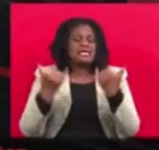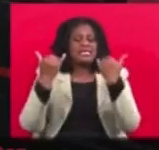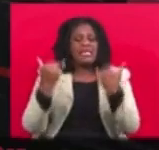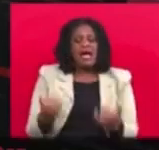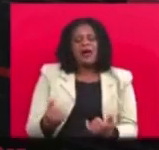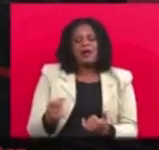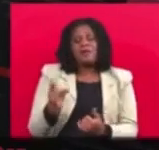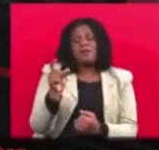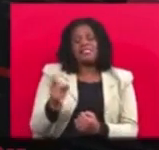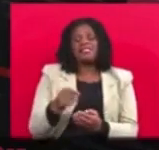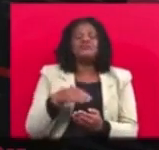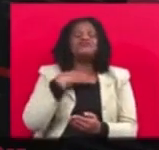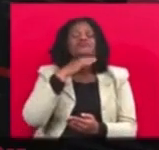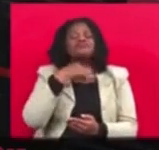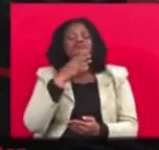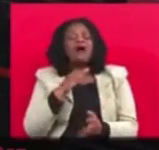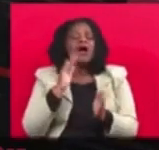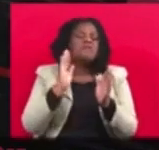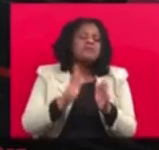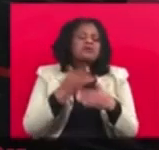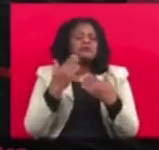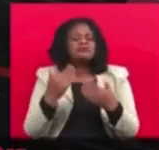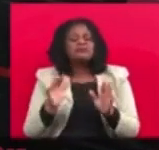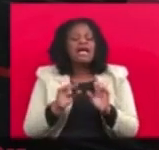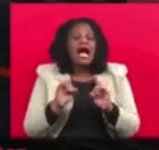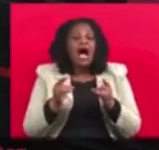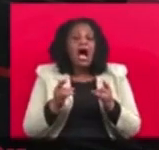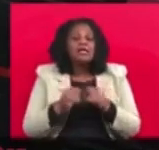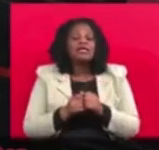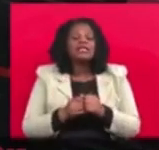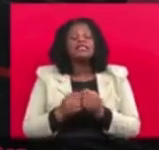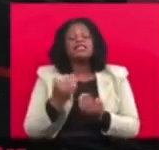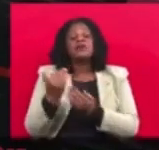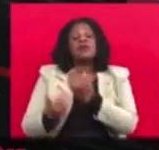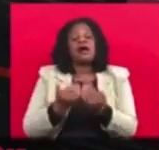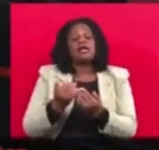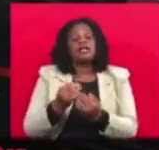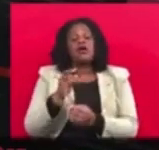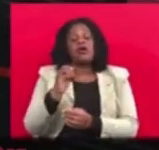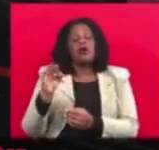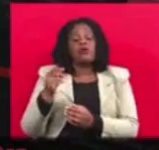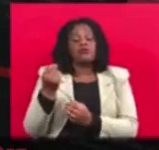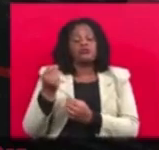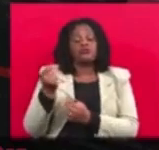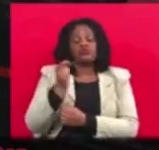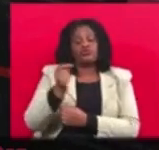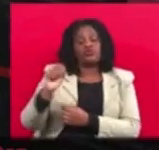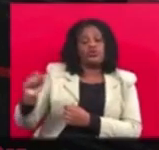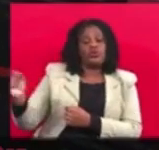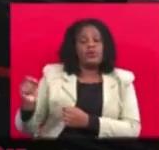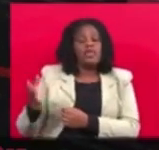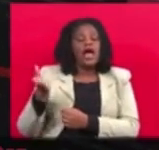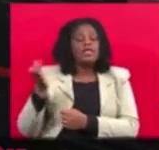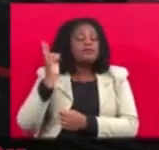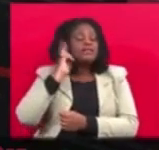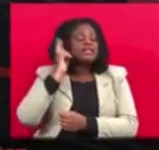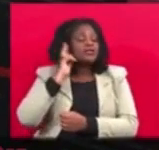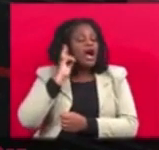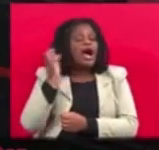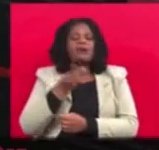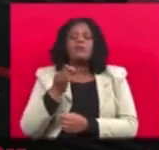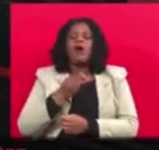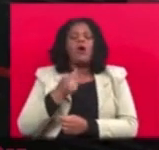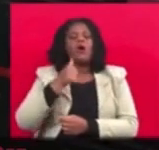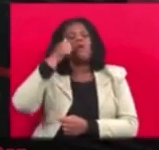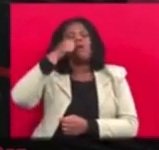her music career and a new single, Vantwana Besikolo, which has been dominating charts on local radio stations.